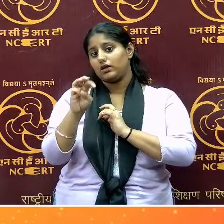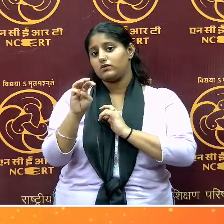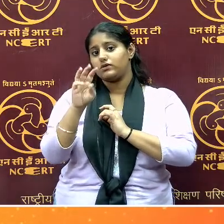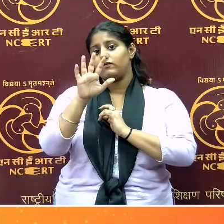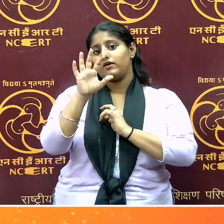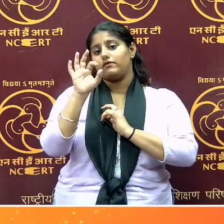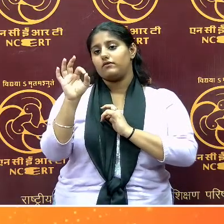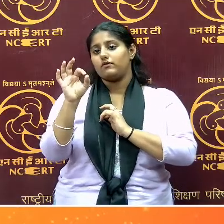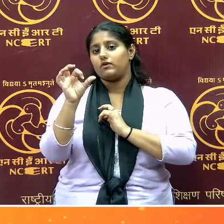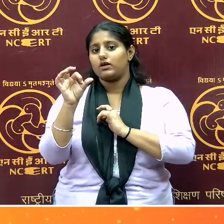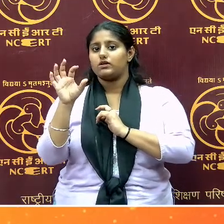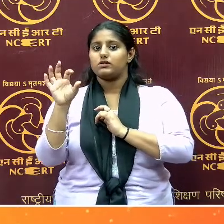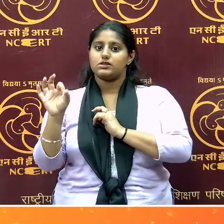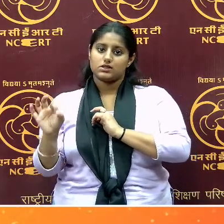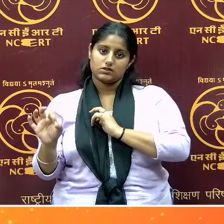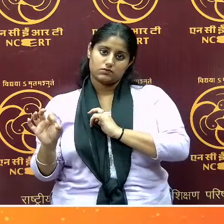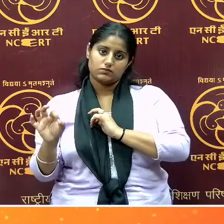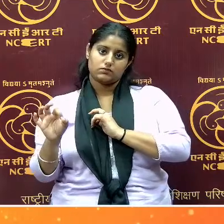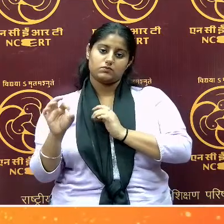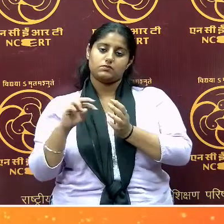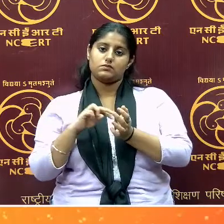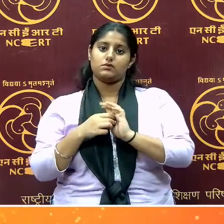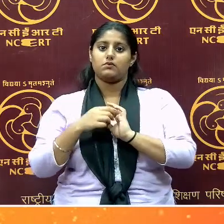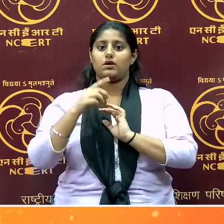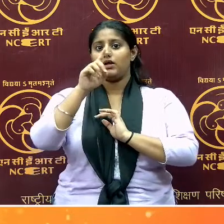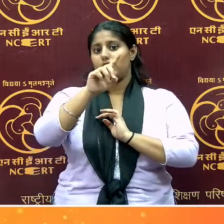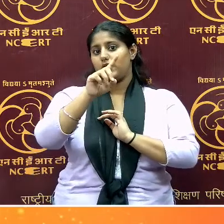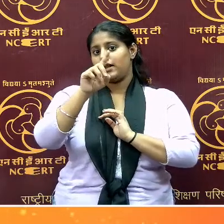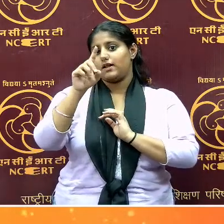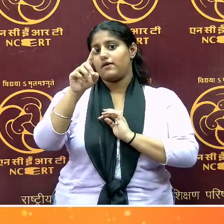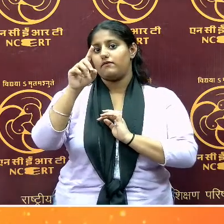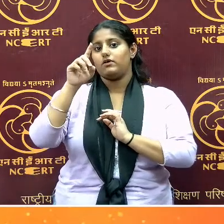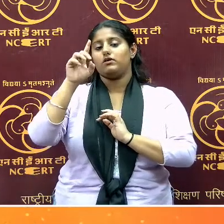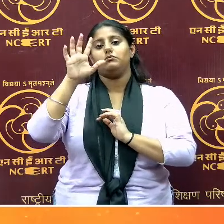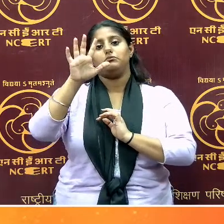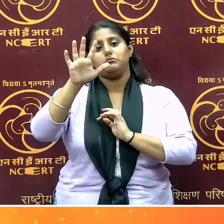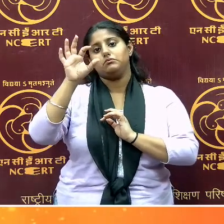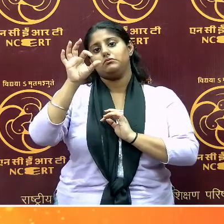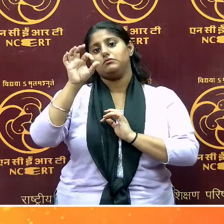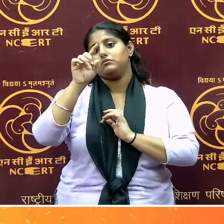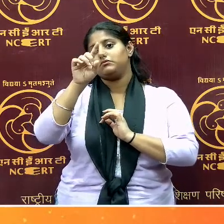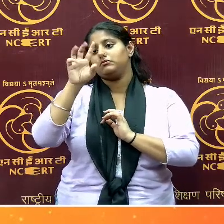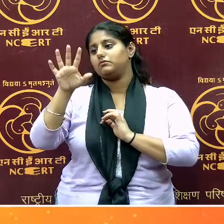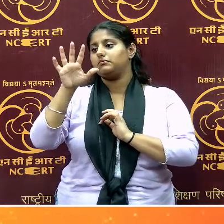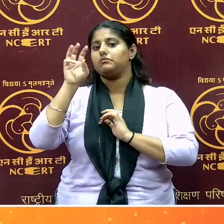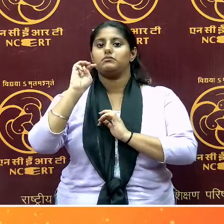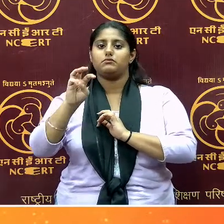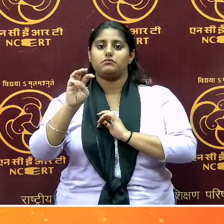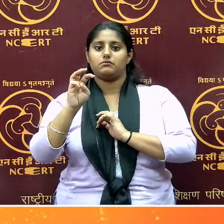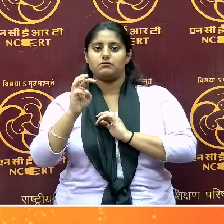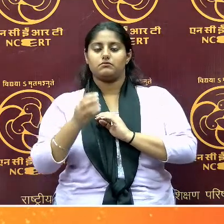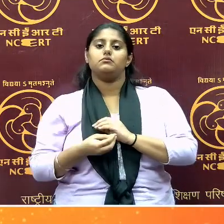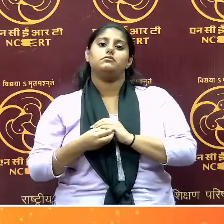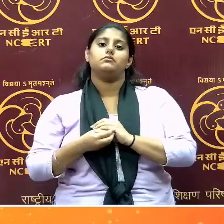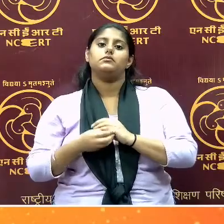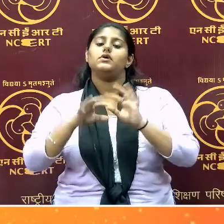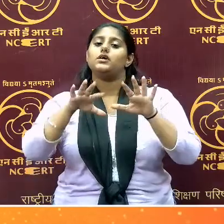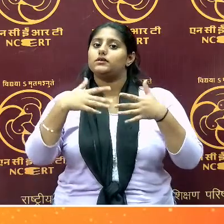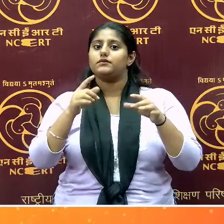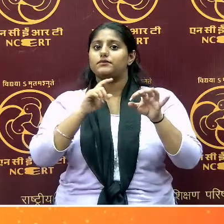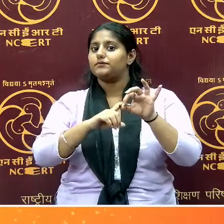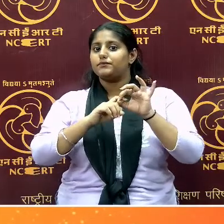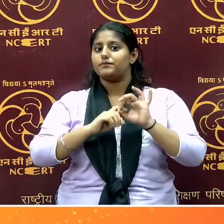13,590, which lies between 11,000 and 15,000. Okay. Now another question. We